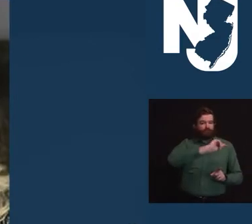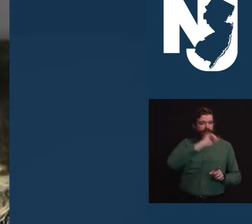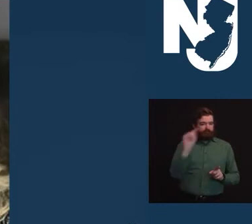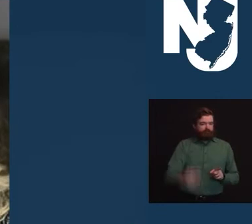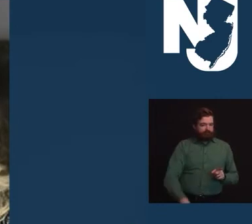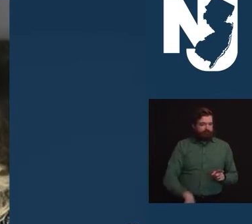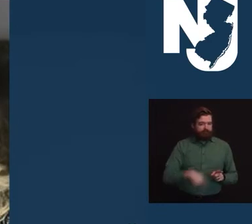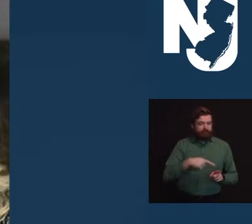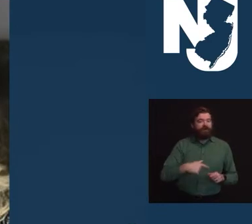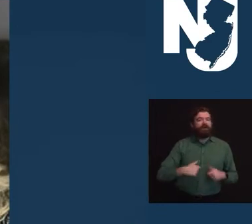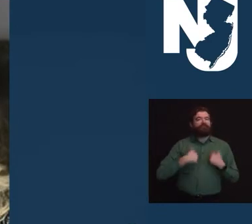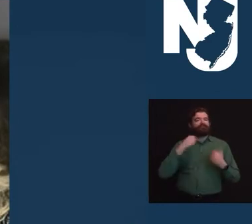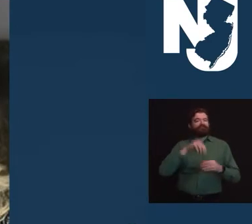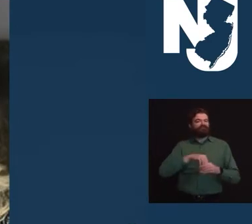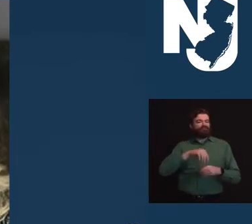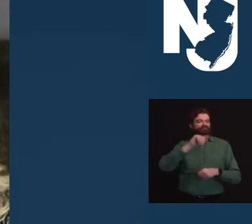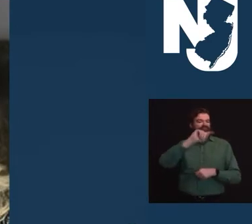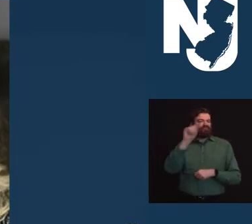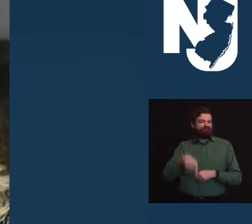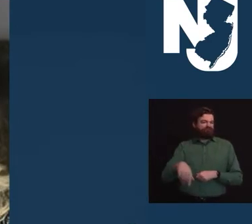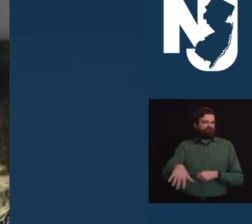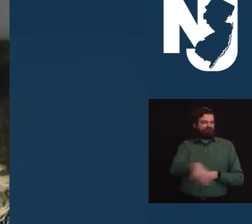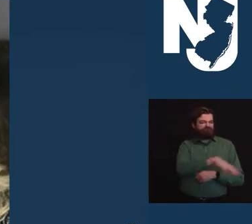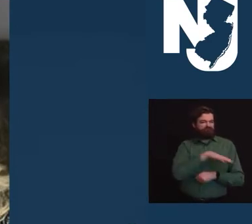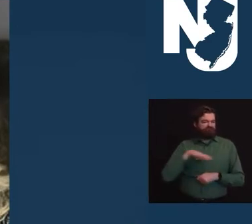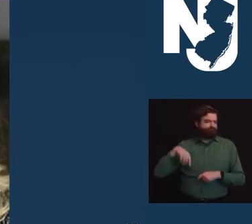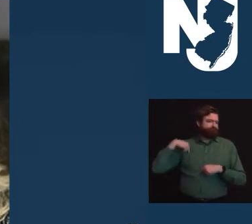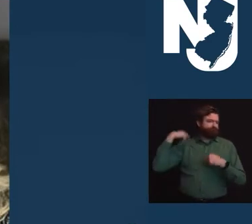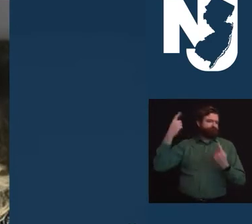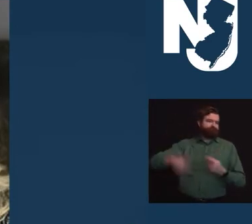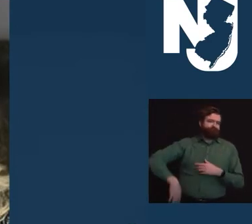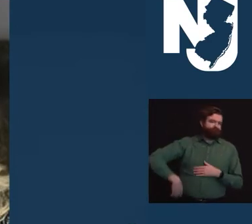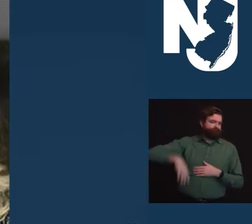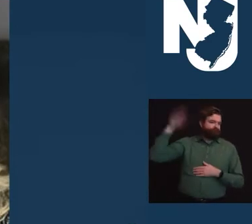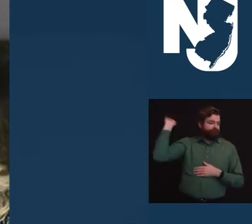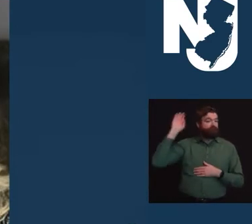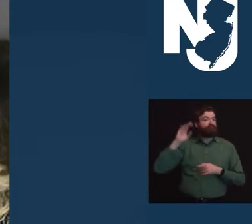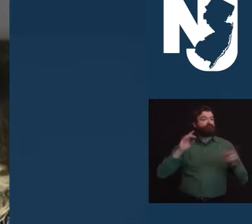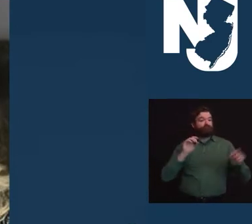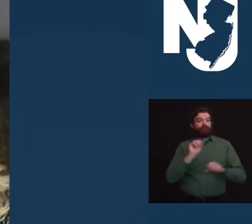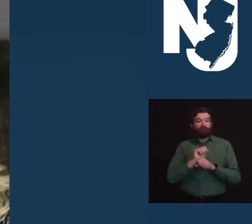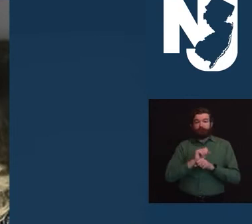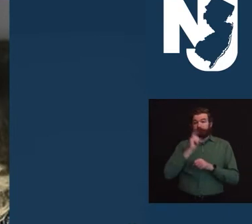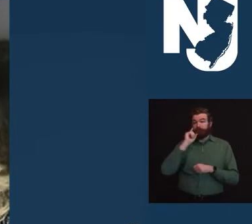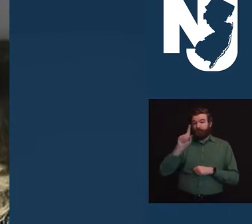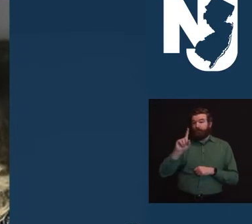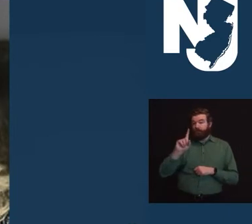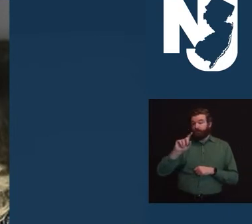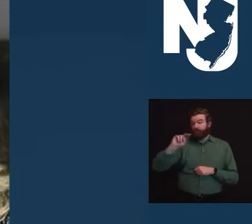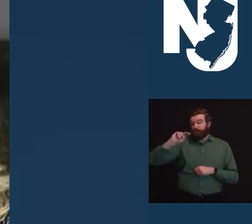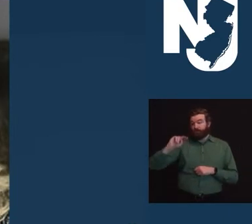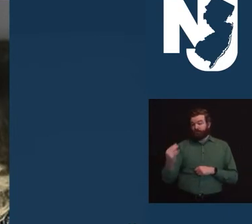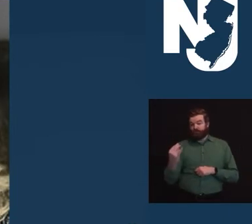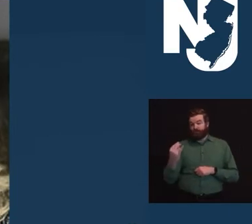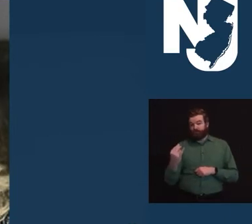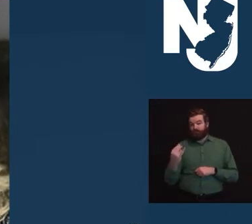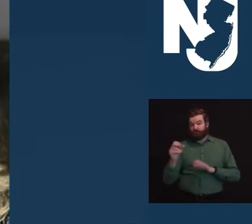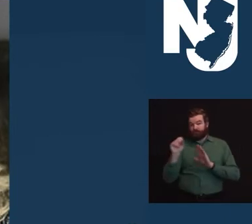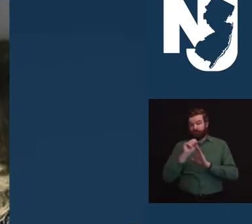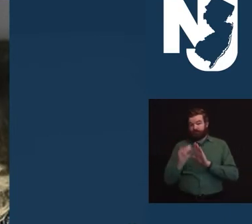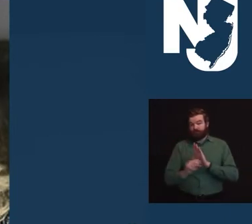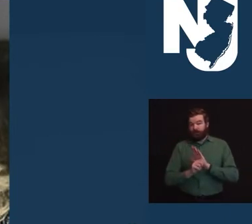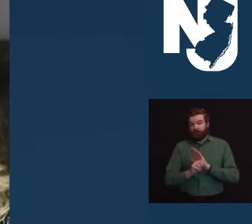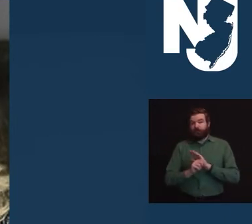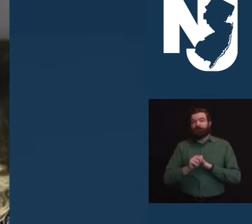the Trenton-Hamilton area. For the past 21 years, Lila worked for the state of New Jersey, most recently in the Department of Banking and Insurance,